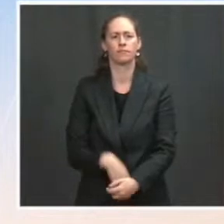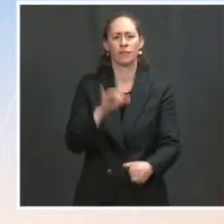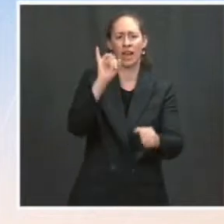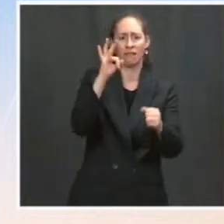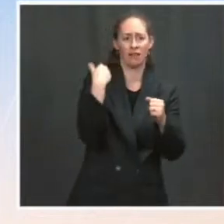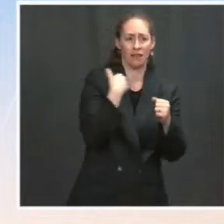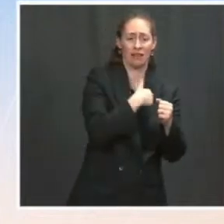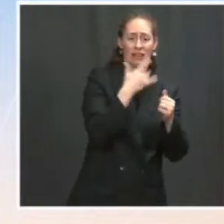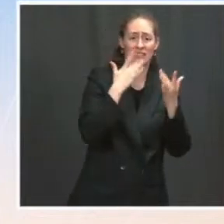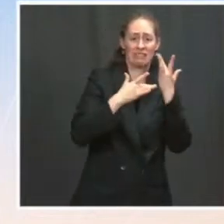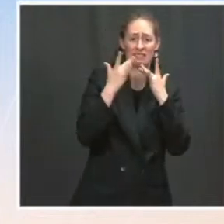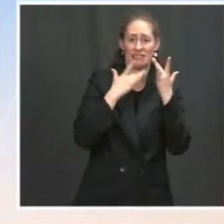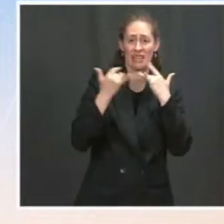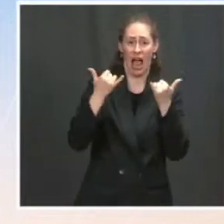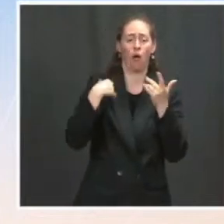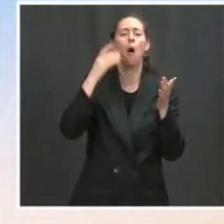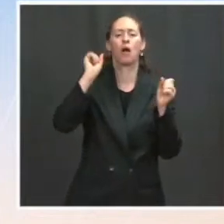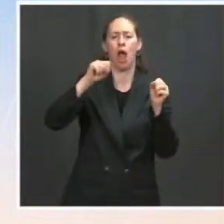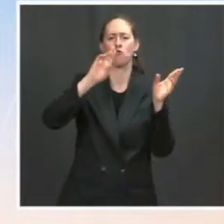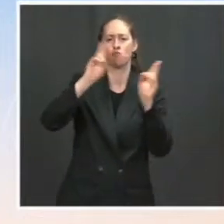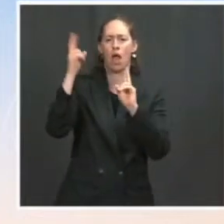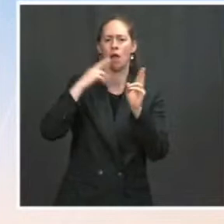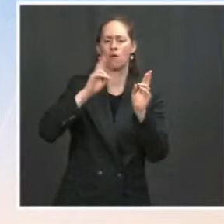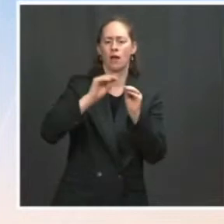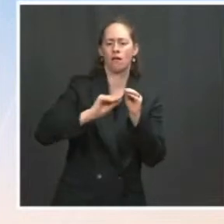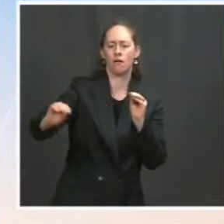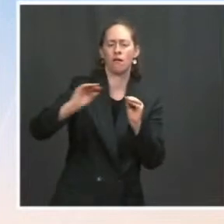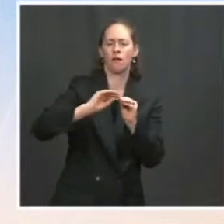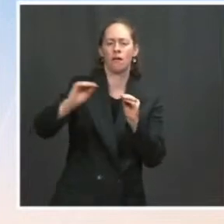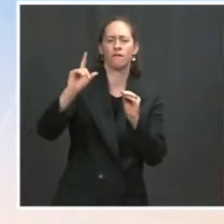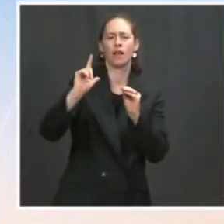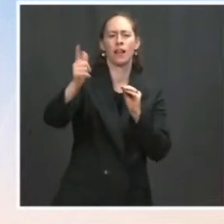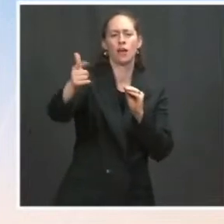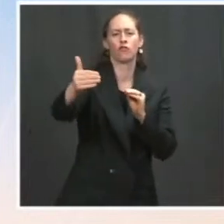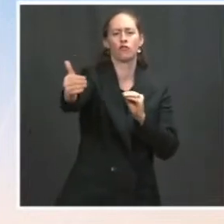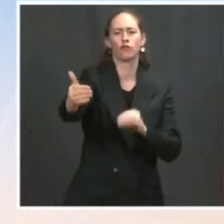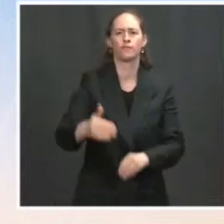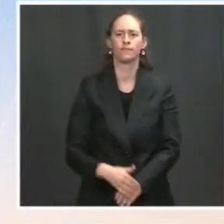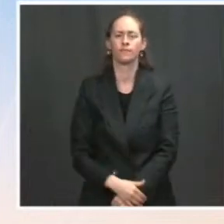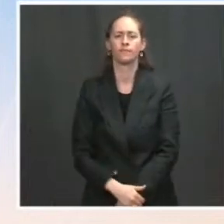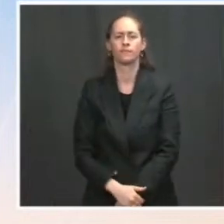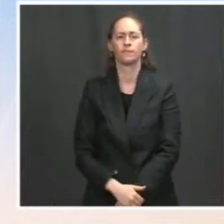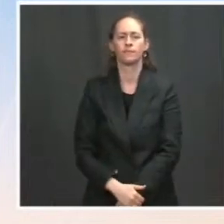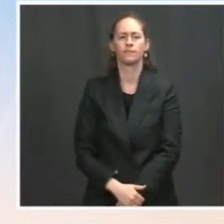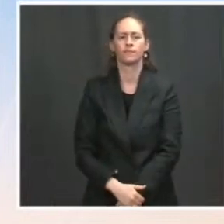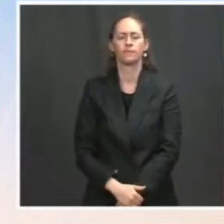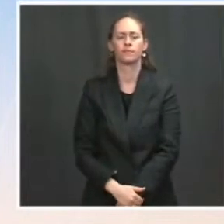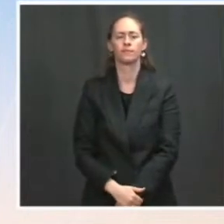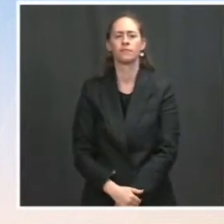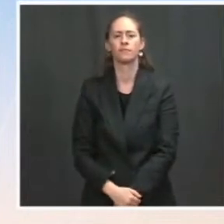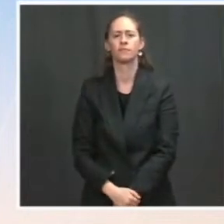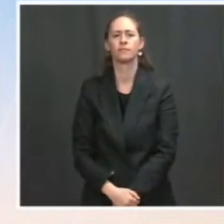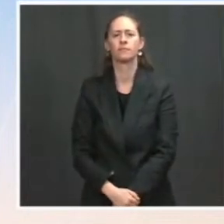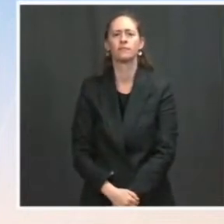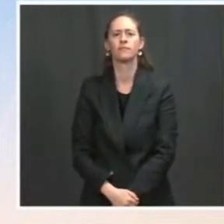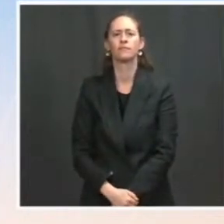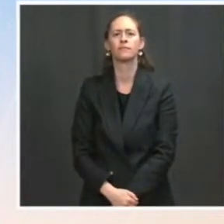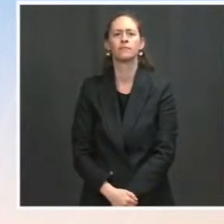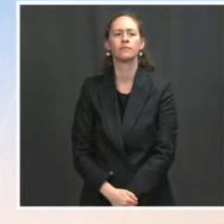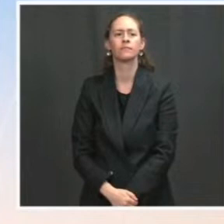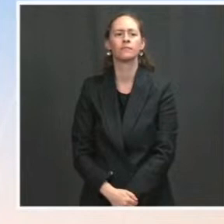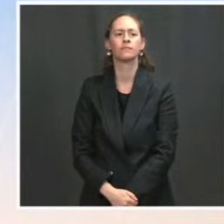Jen. My question is just to follow up on what Honor was asking. Has the White House broadly